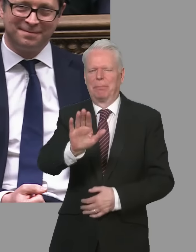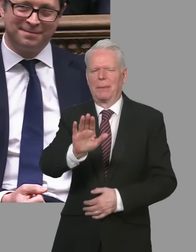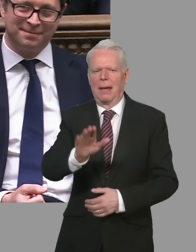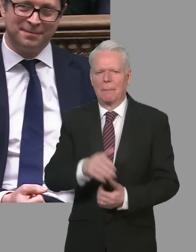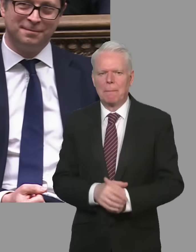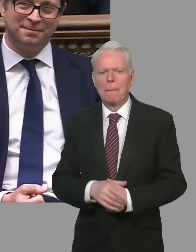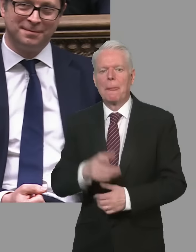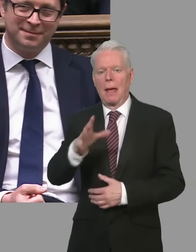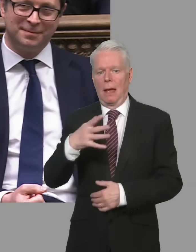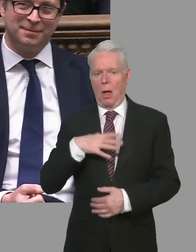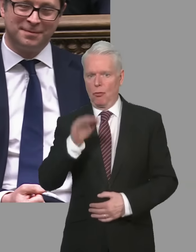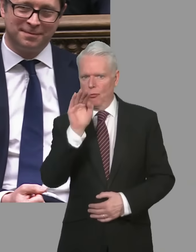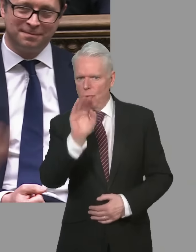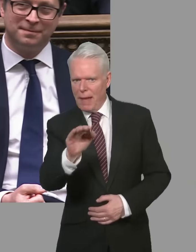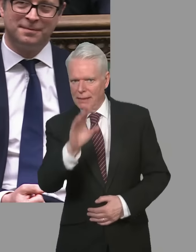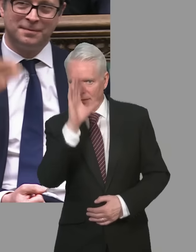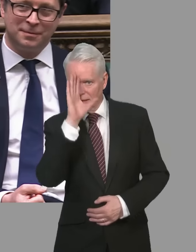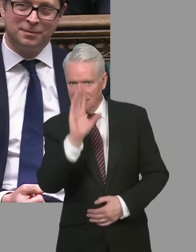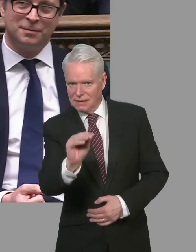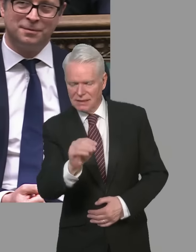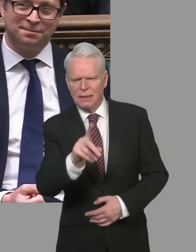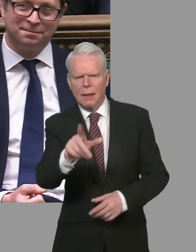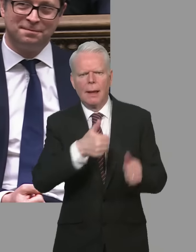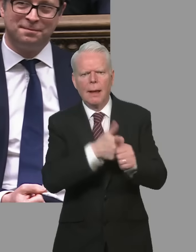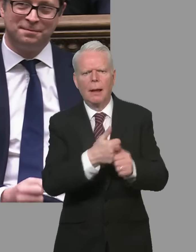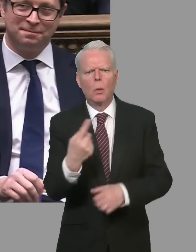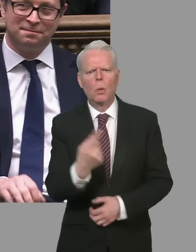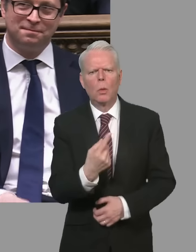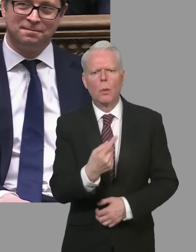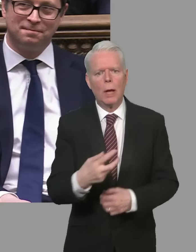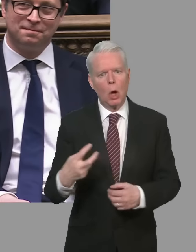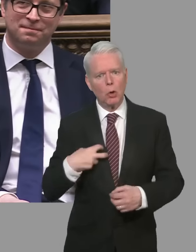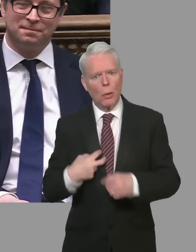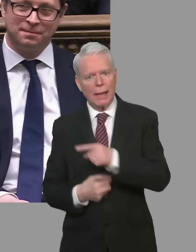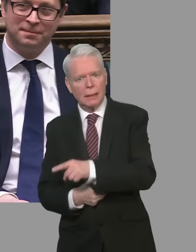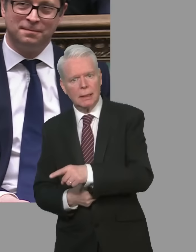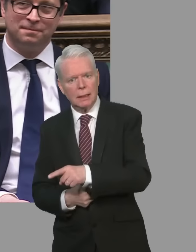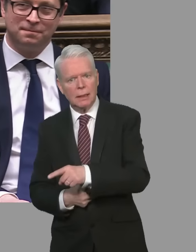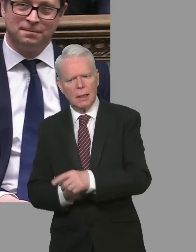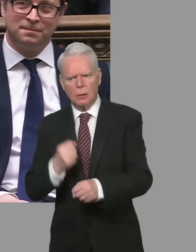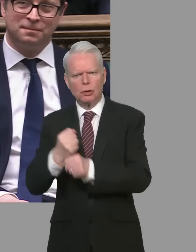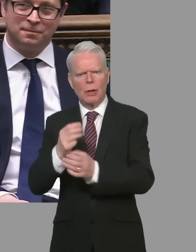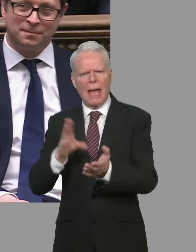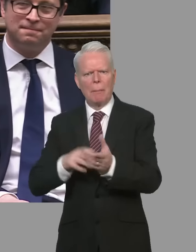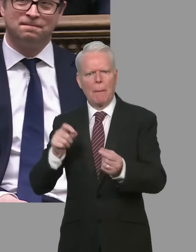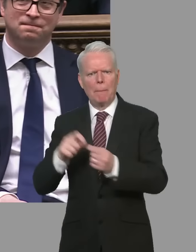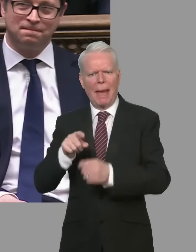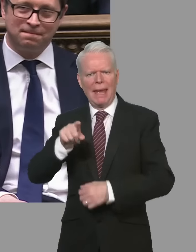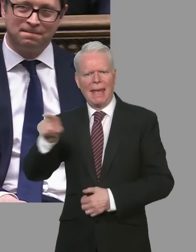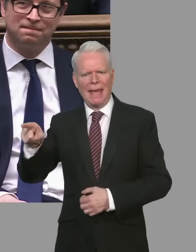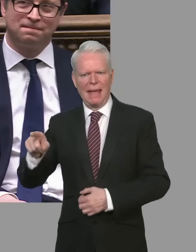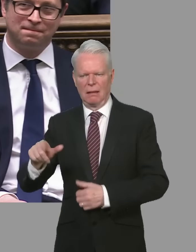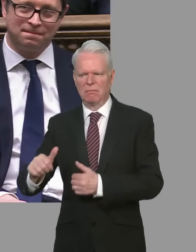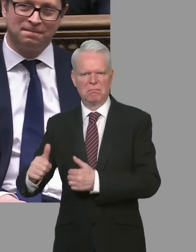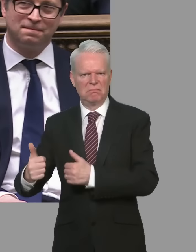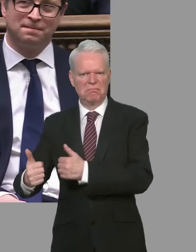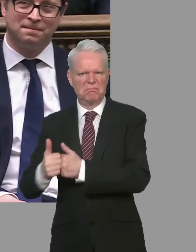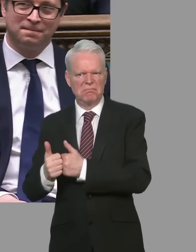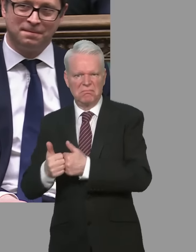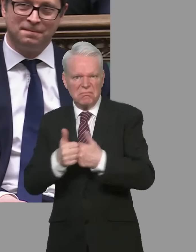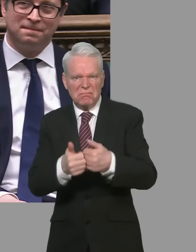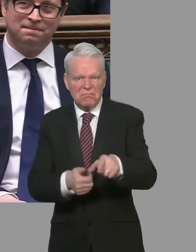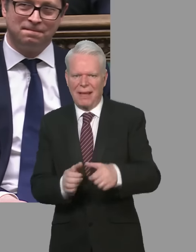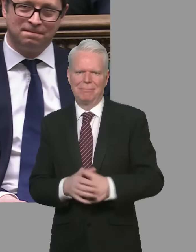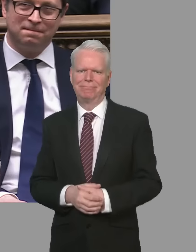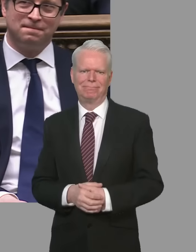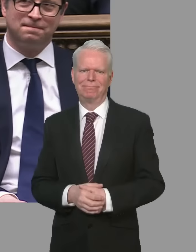Speaker, Renewable UK, the very people that he's talking about, they are saying drill in the North Sea. Centrica, Octopus